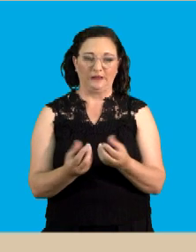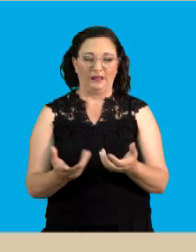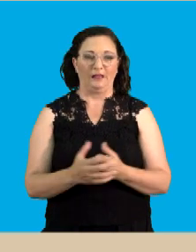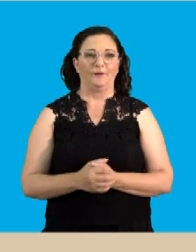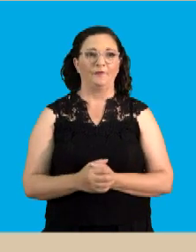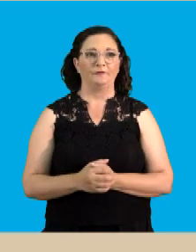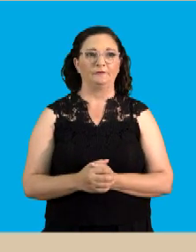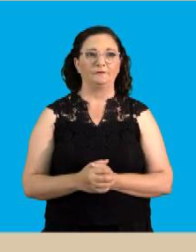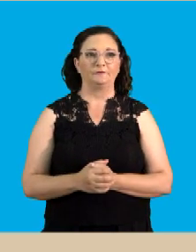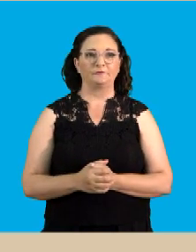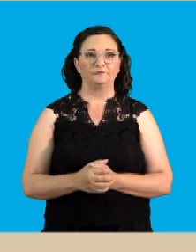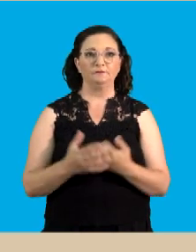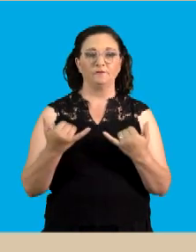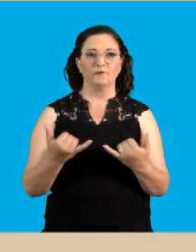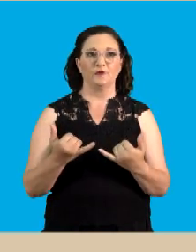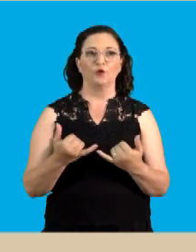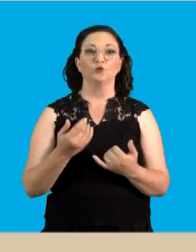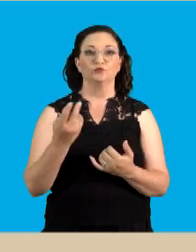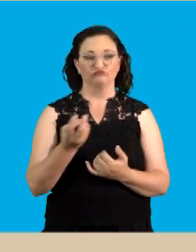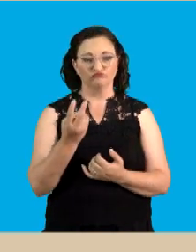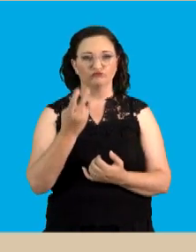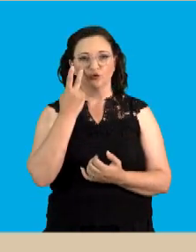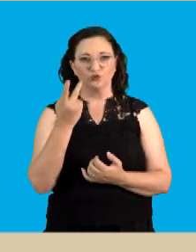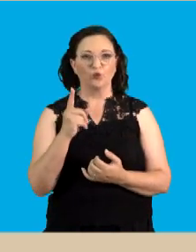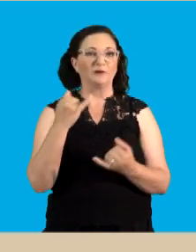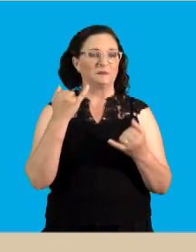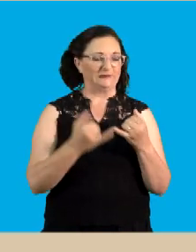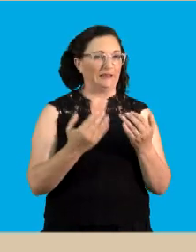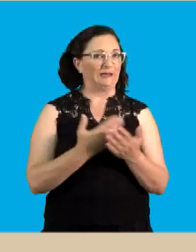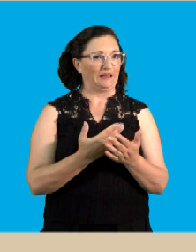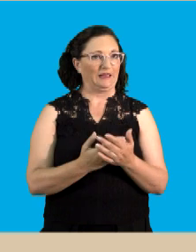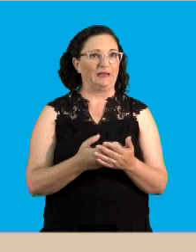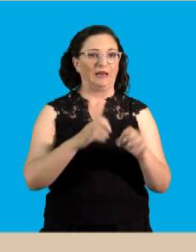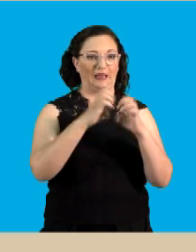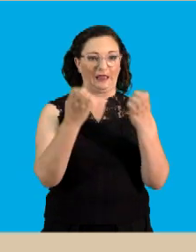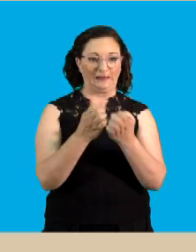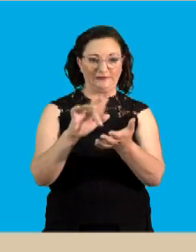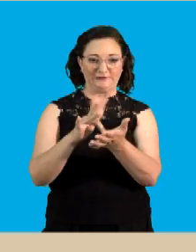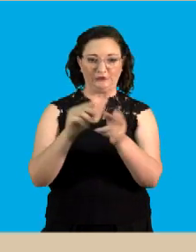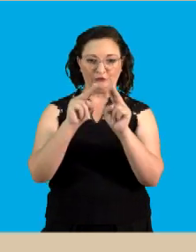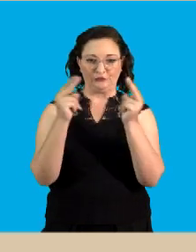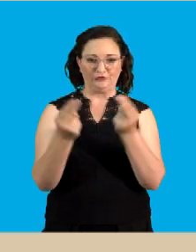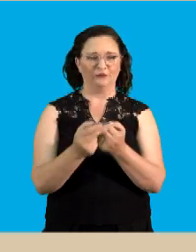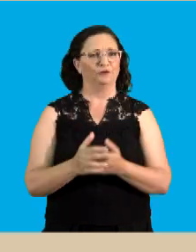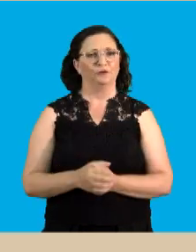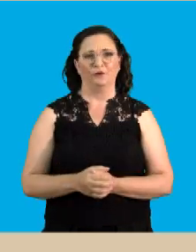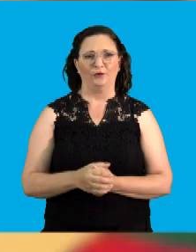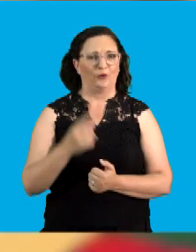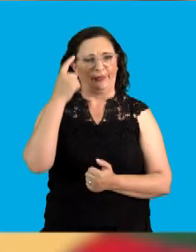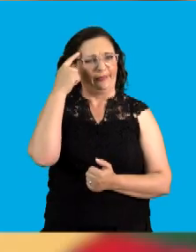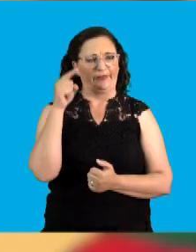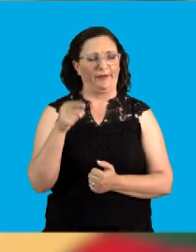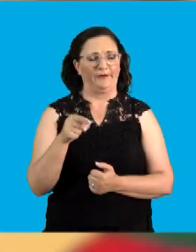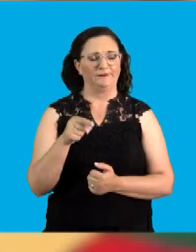as well as a particle. Now, we also looked at the following era. We said the Earth is the center of the universe. We said, please do